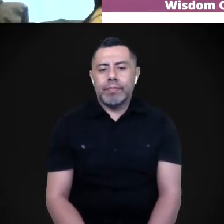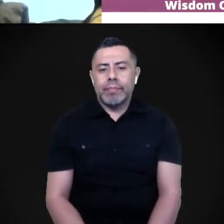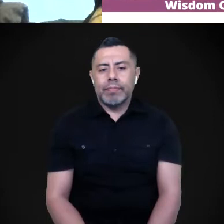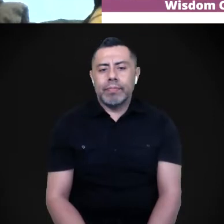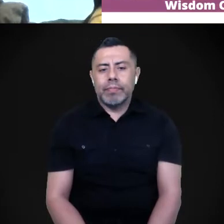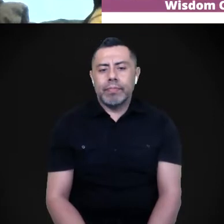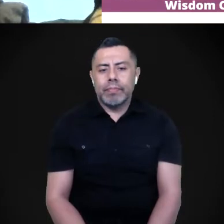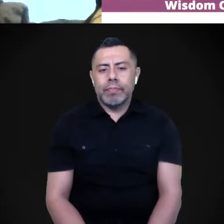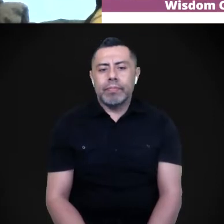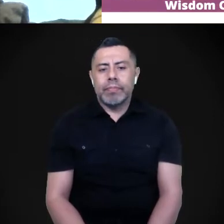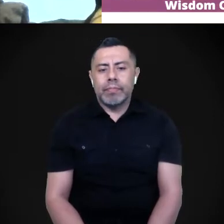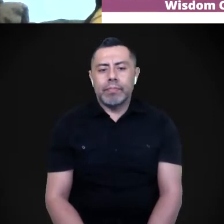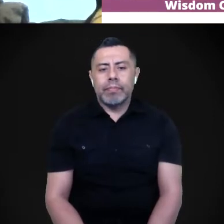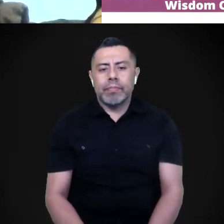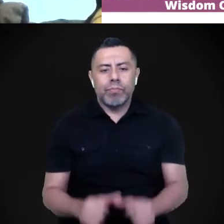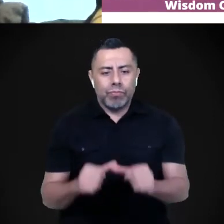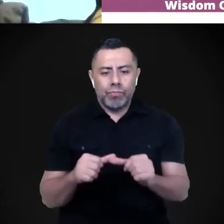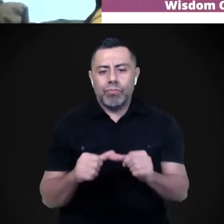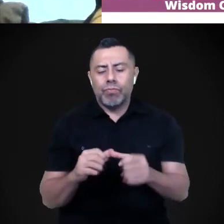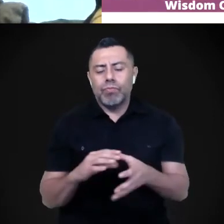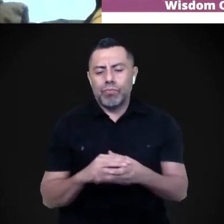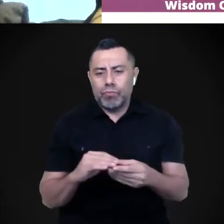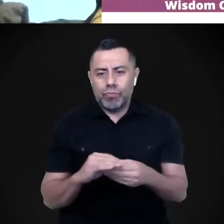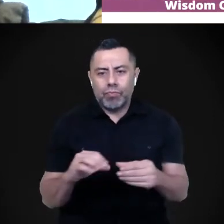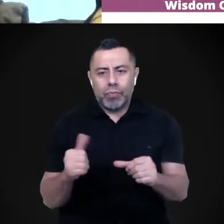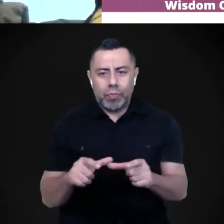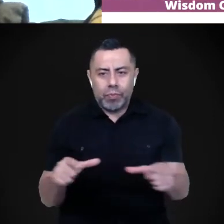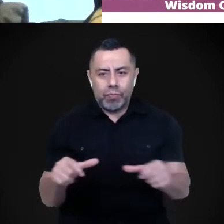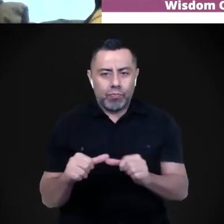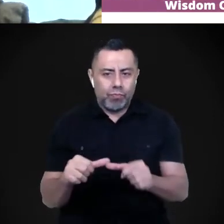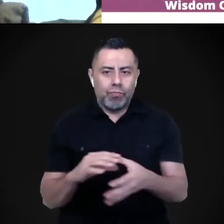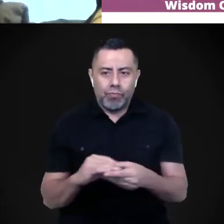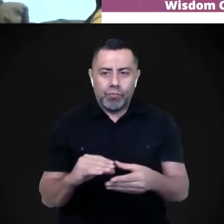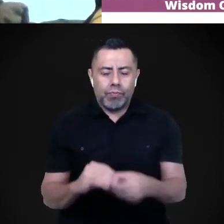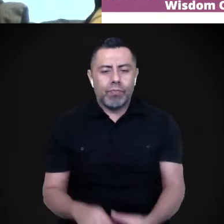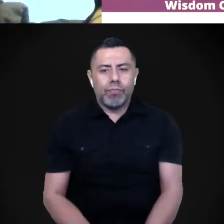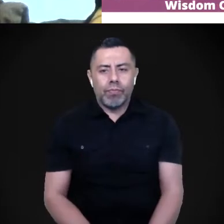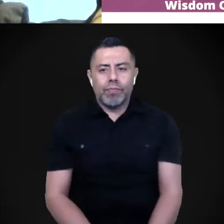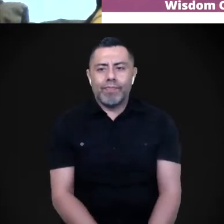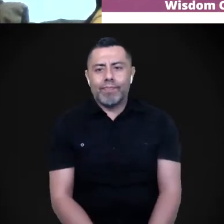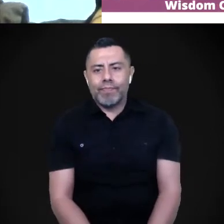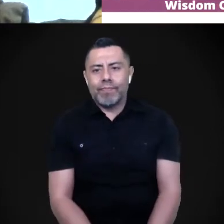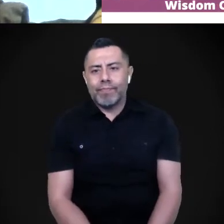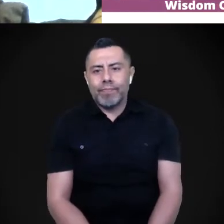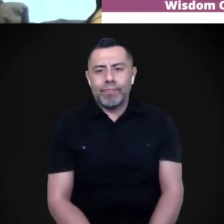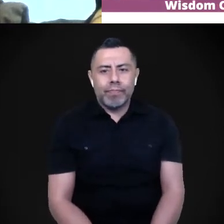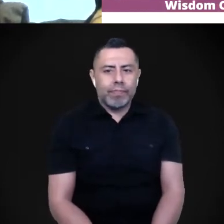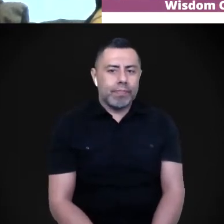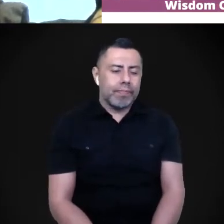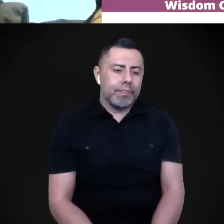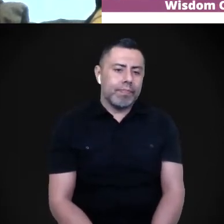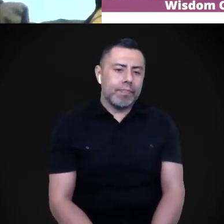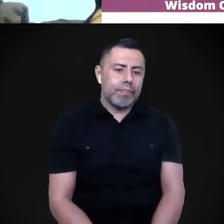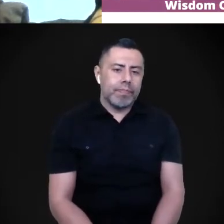instant. The Shenet Shin's cargo. But I don't what I was in that isla.